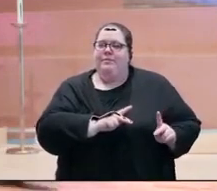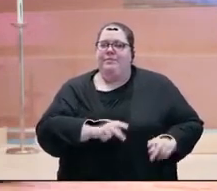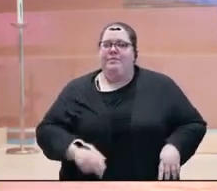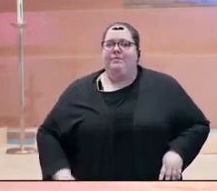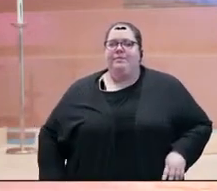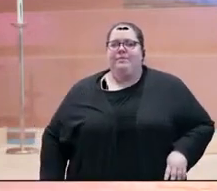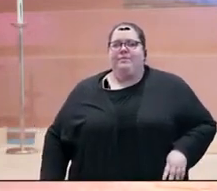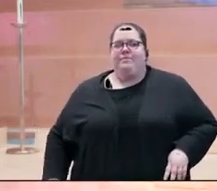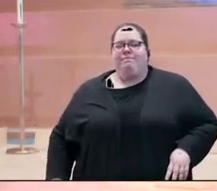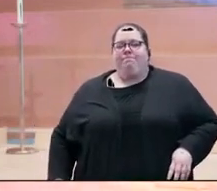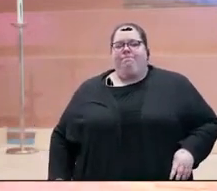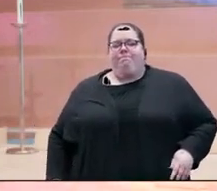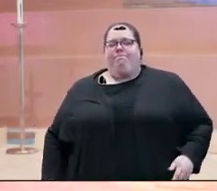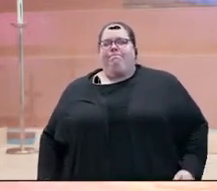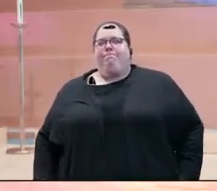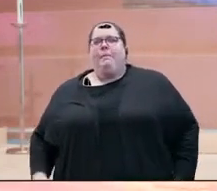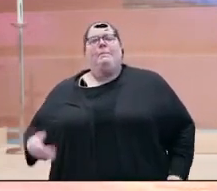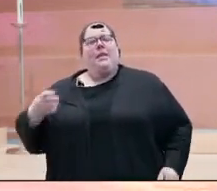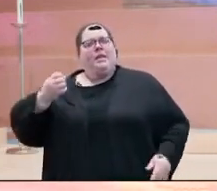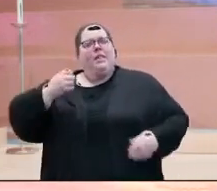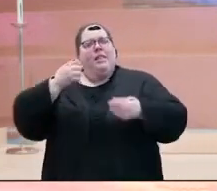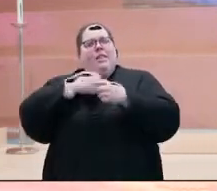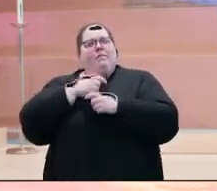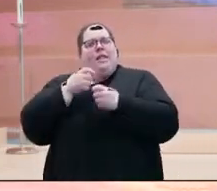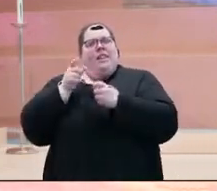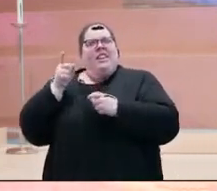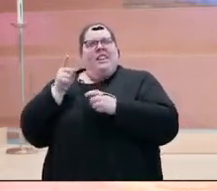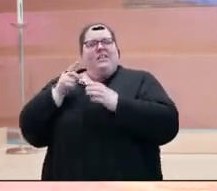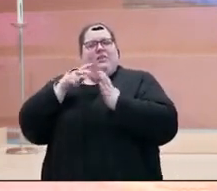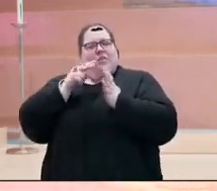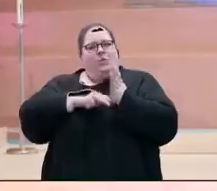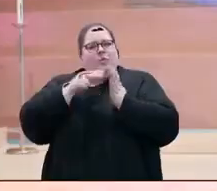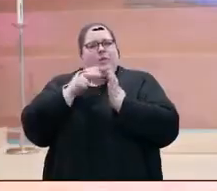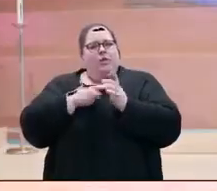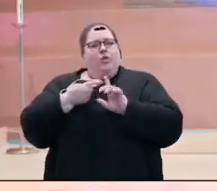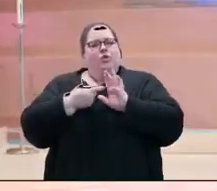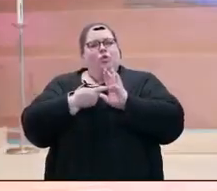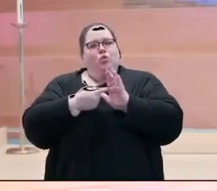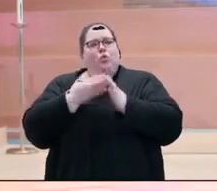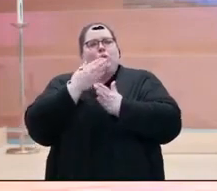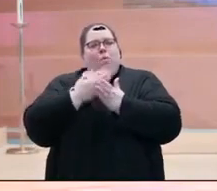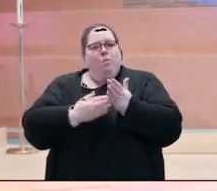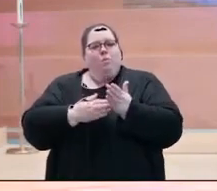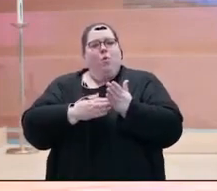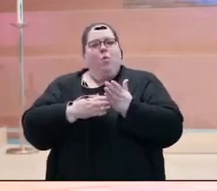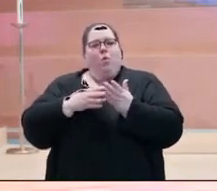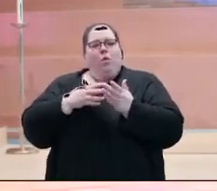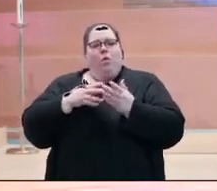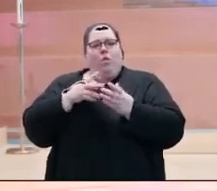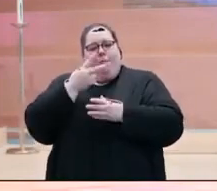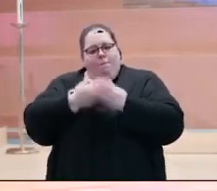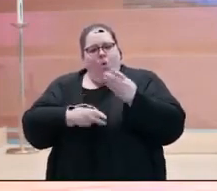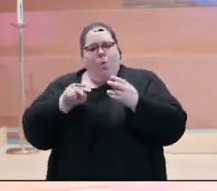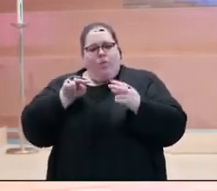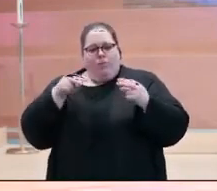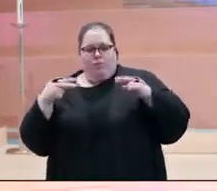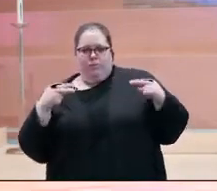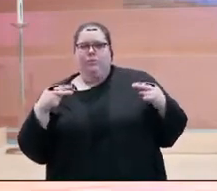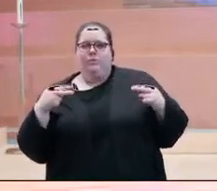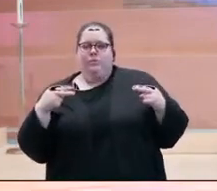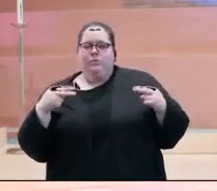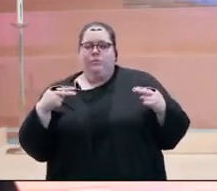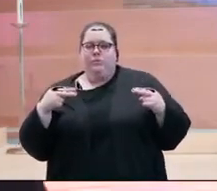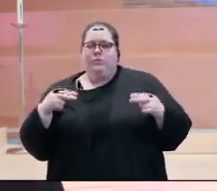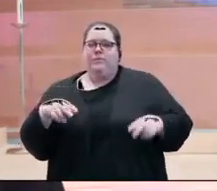framed, because it shows sort of both ends of the spectrum of this hospitality situation, right? On the first hand,